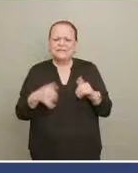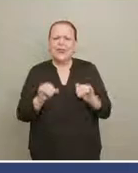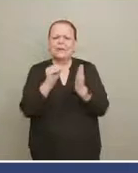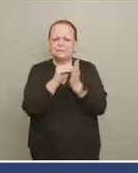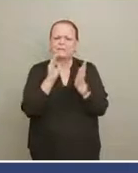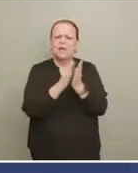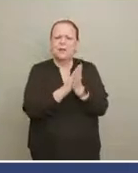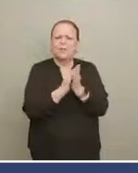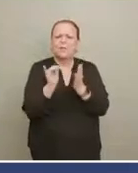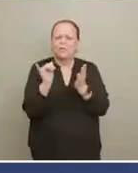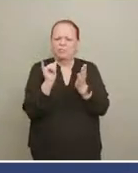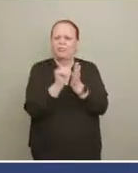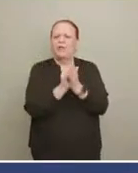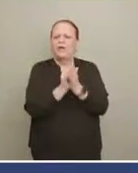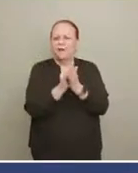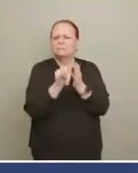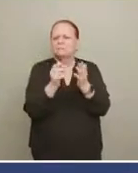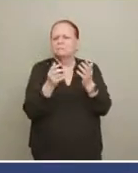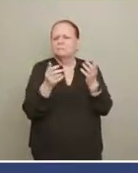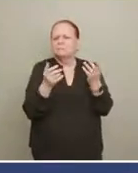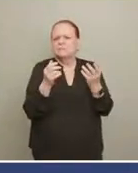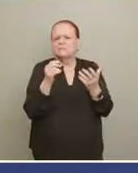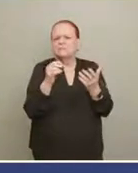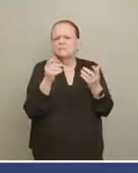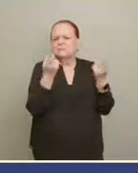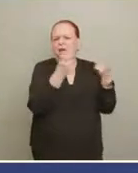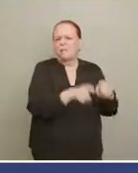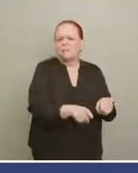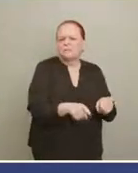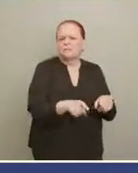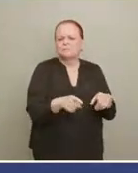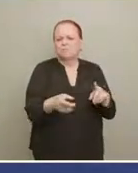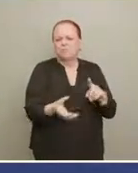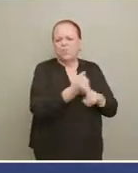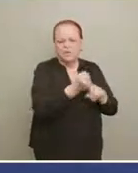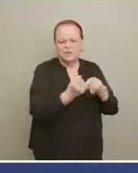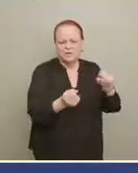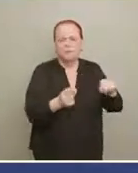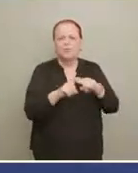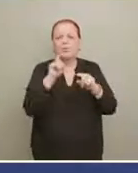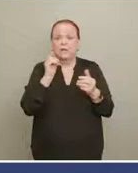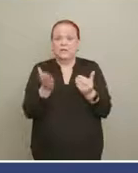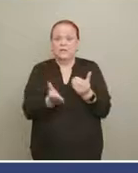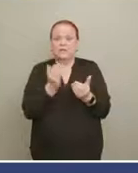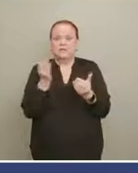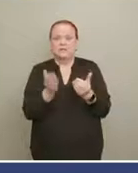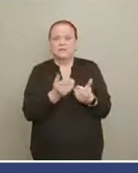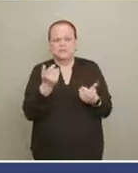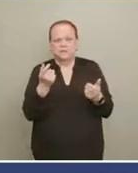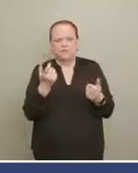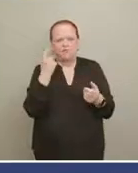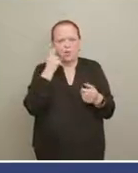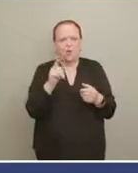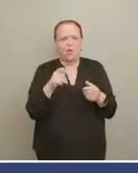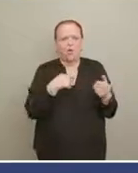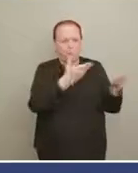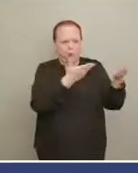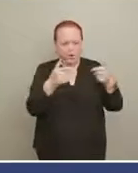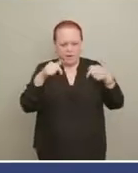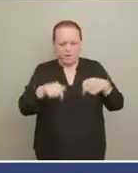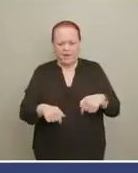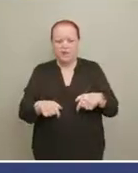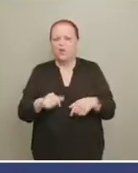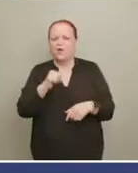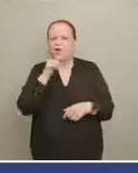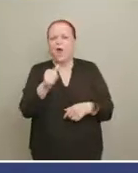incident, but it's just an easy transition. It's an easy handoff, and at least we know they're not just going to sit somewhere for 8 hours.